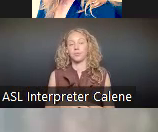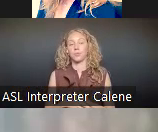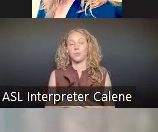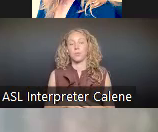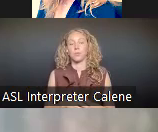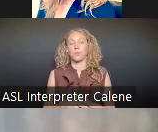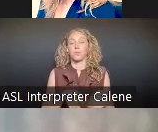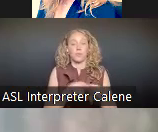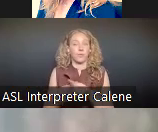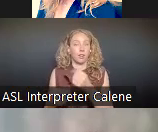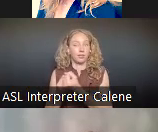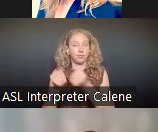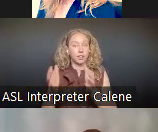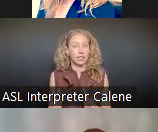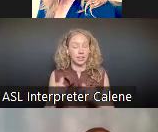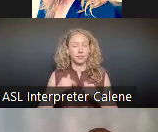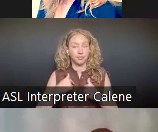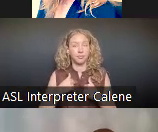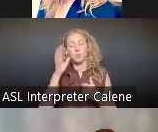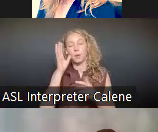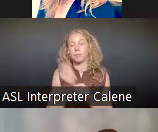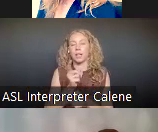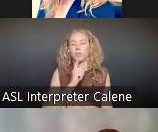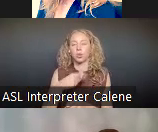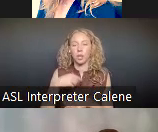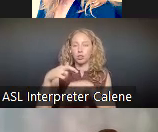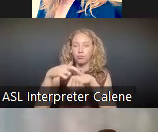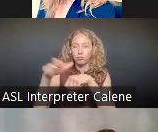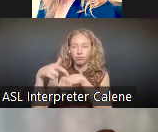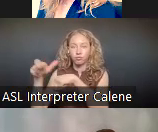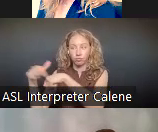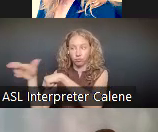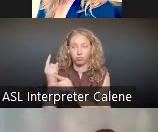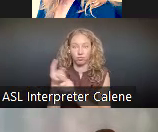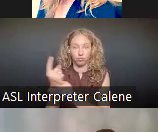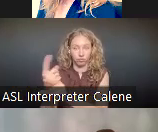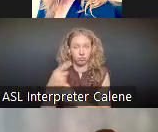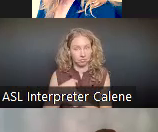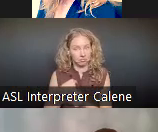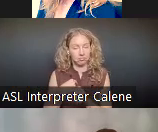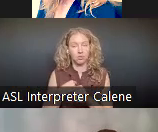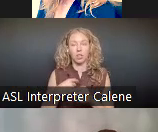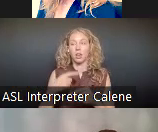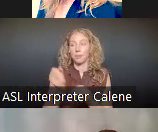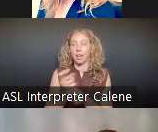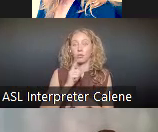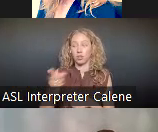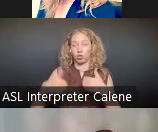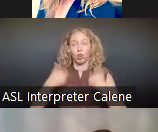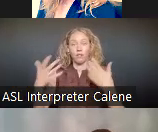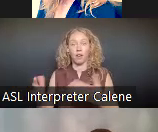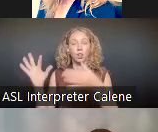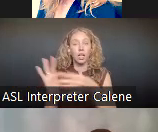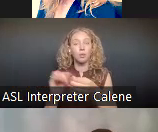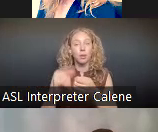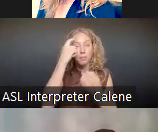as an advocate, we will also make sure that we're making those referrals, right? So we're making sure that we're connecting them to mental